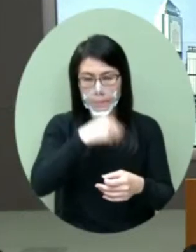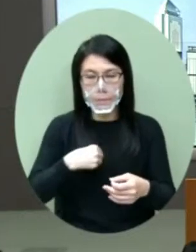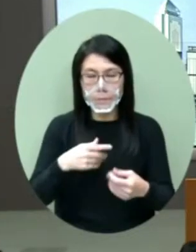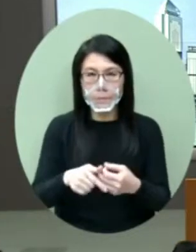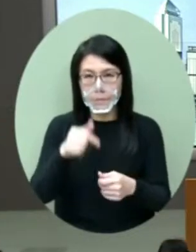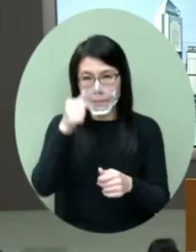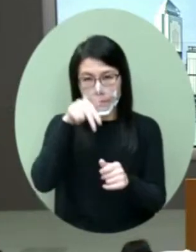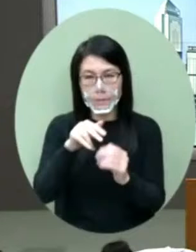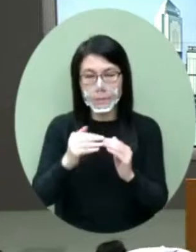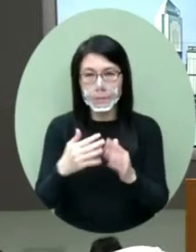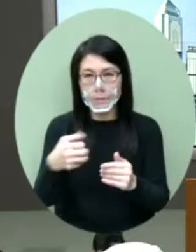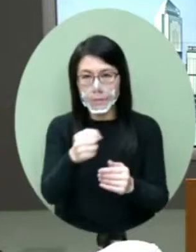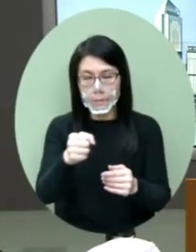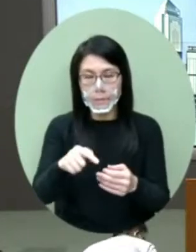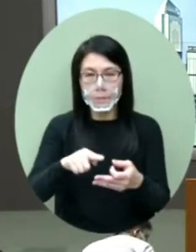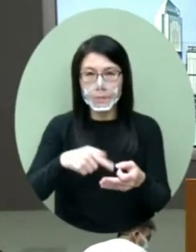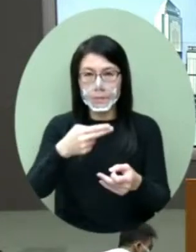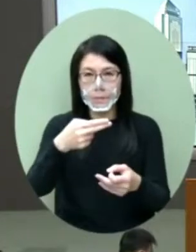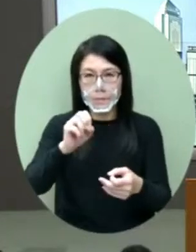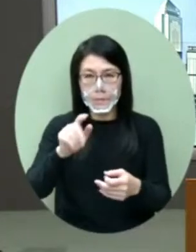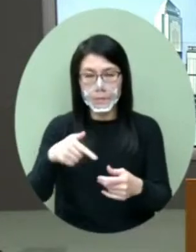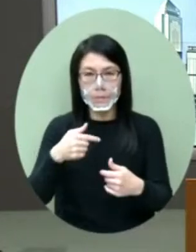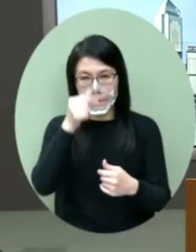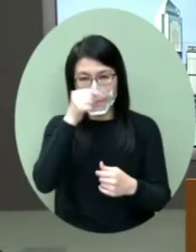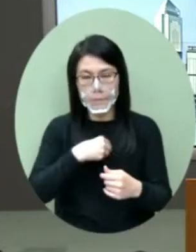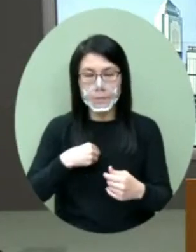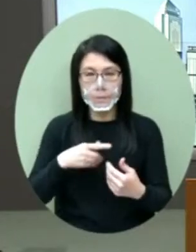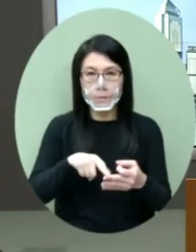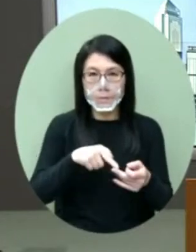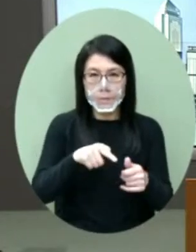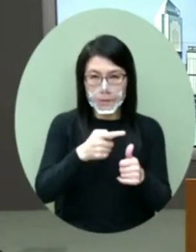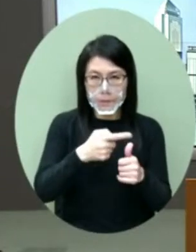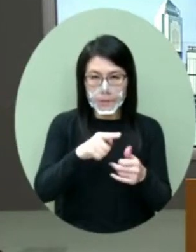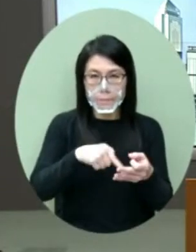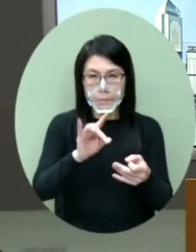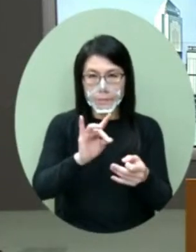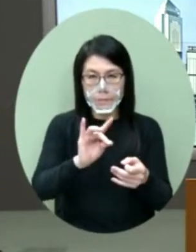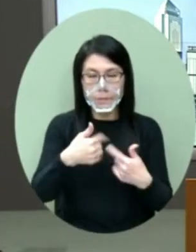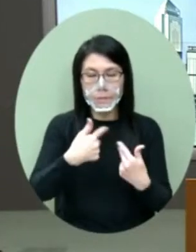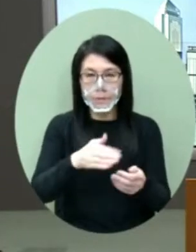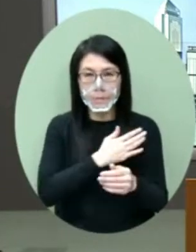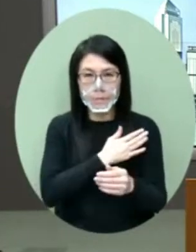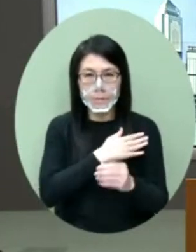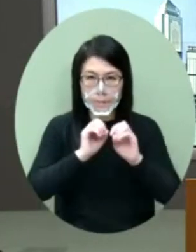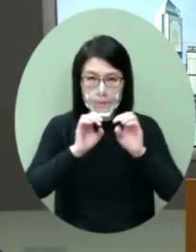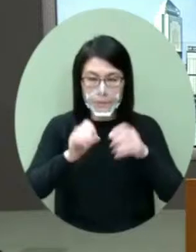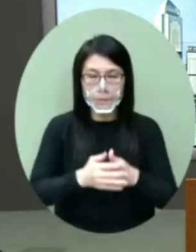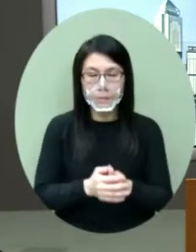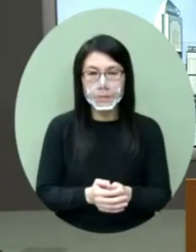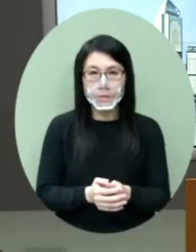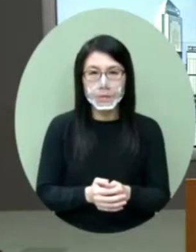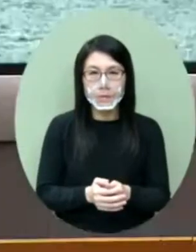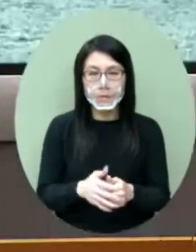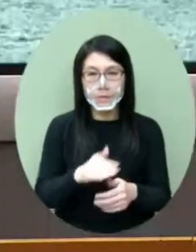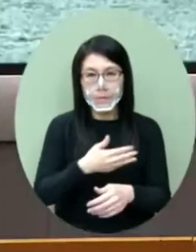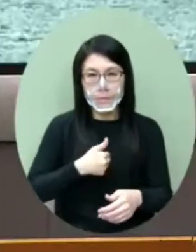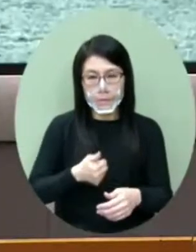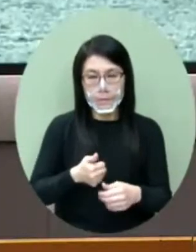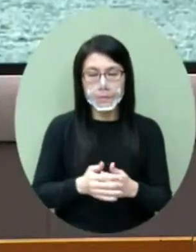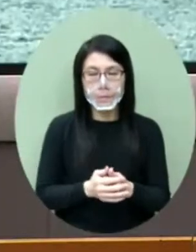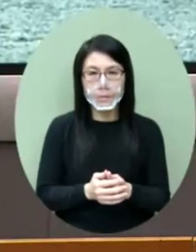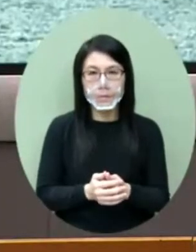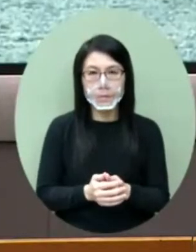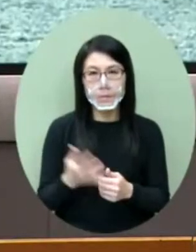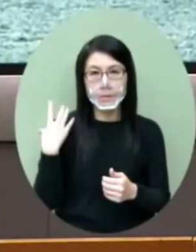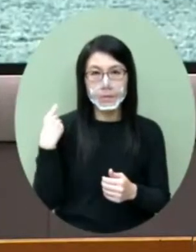Protection Communicable Disease Branch, Dr. Shang Shokwan, and from the Hospital Authority Chief Manager, Dr. Sarah Ho. We'll first